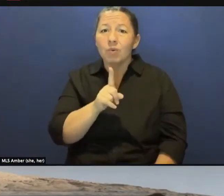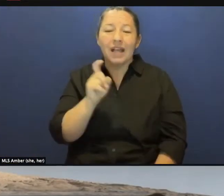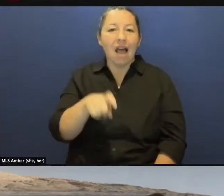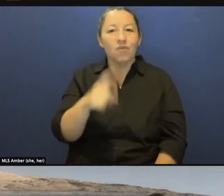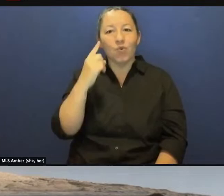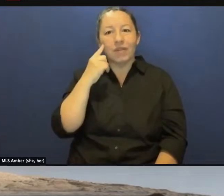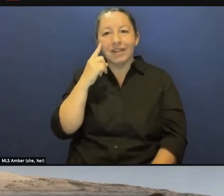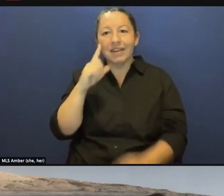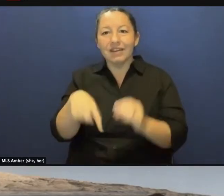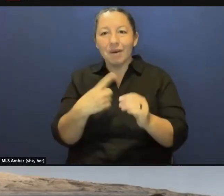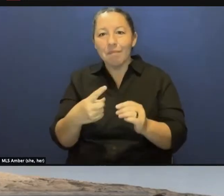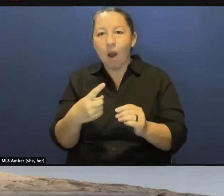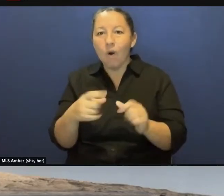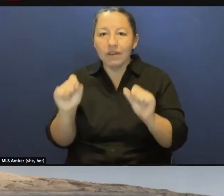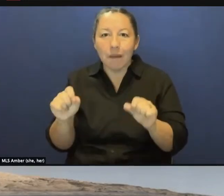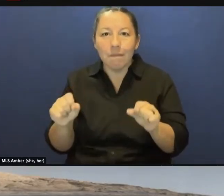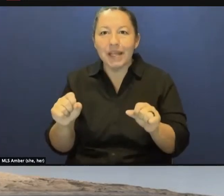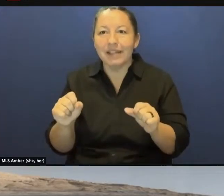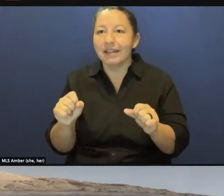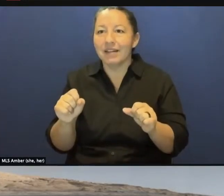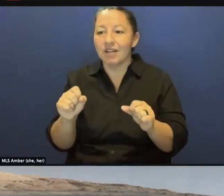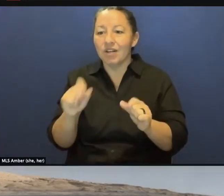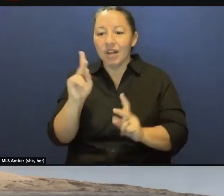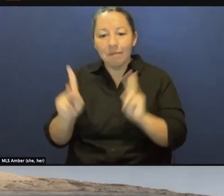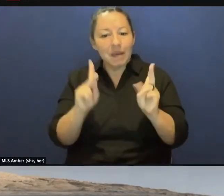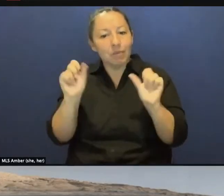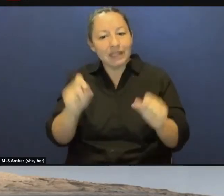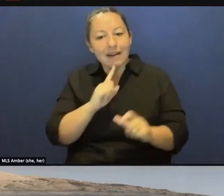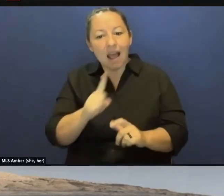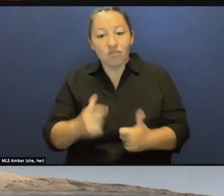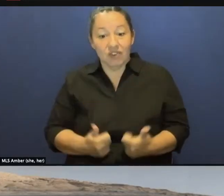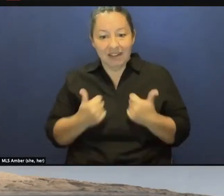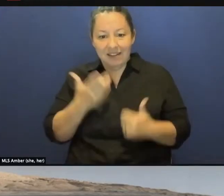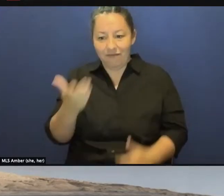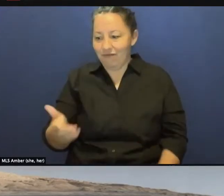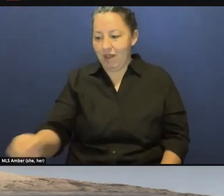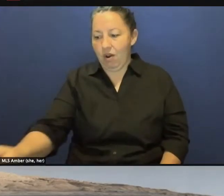about a capability where humans can actually live there.